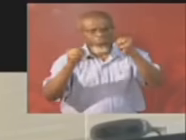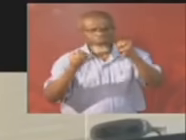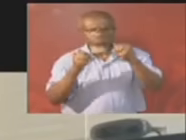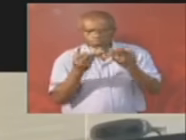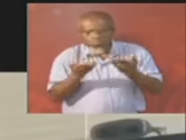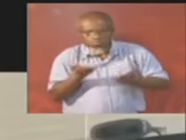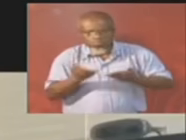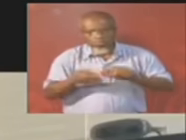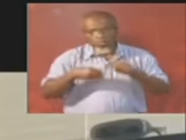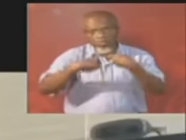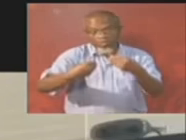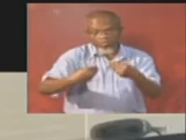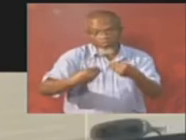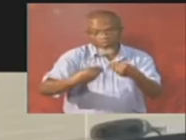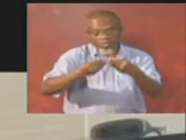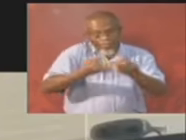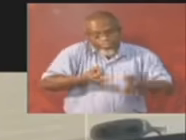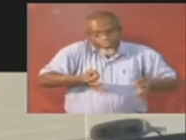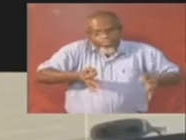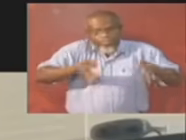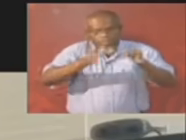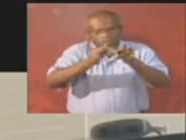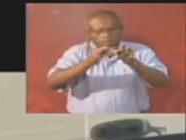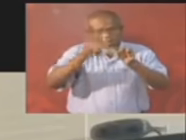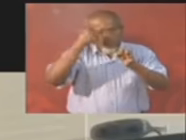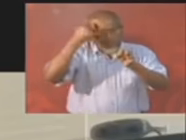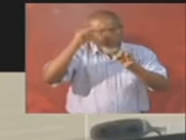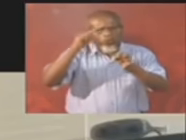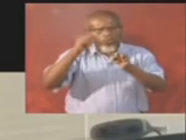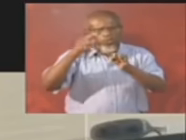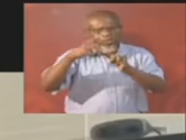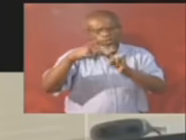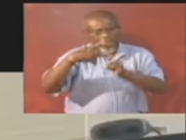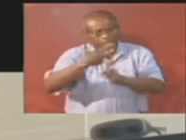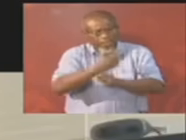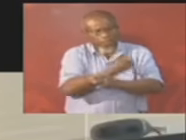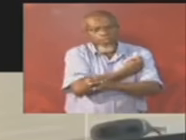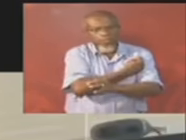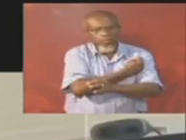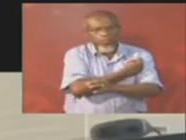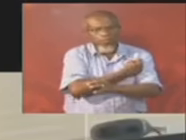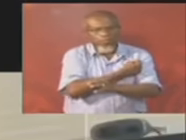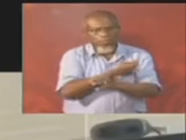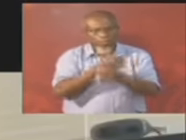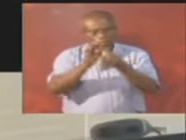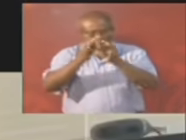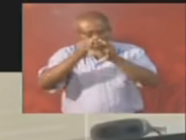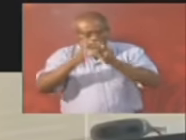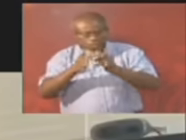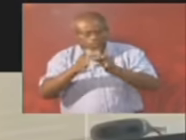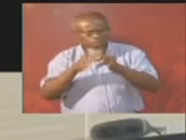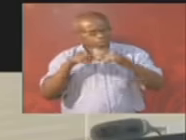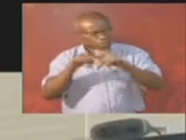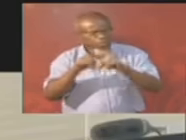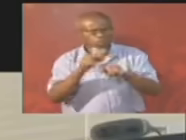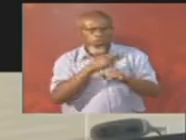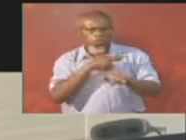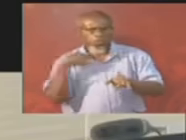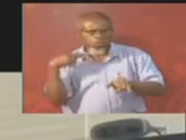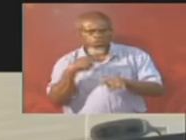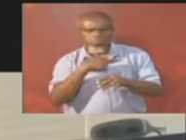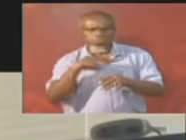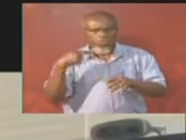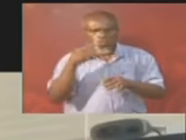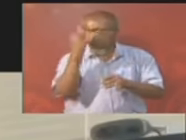as among frontliners for vaccination. Now, interpreters also claim that they continue to face risks since they cannot